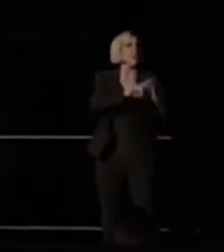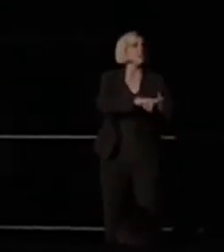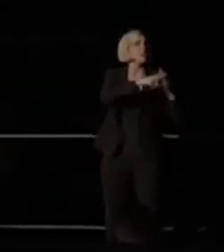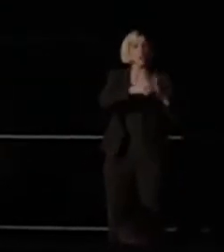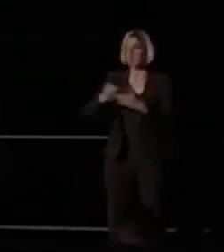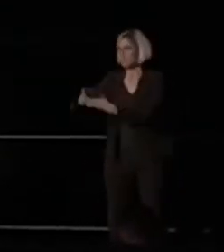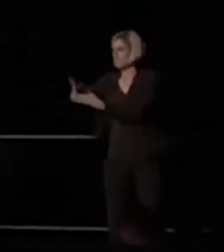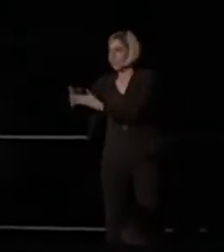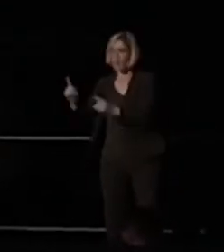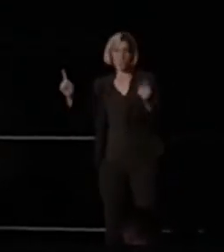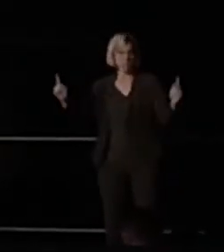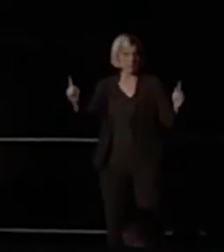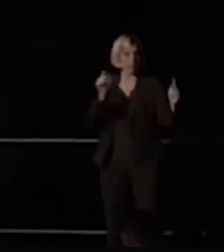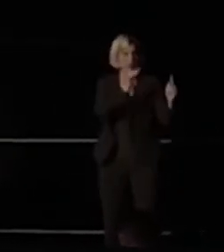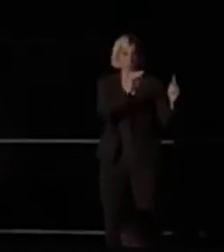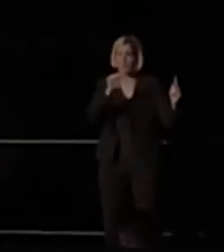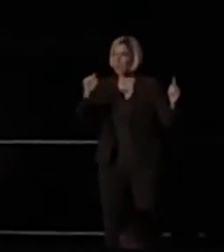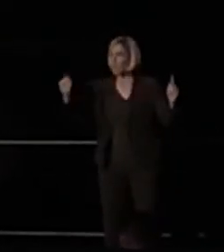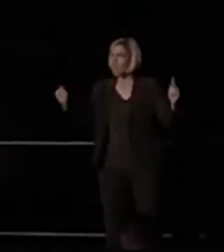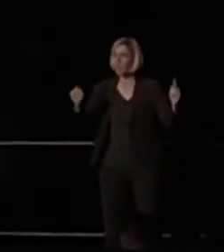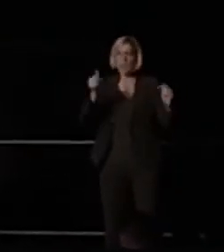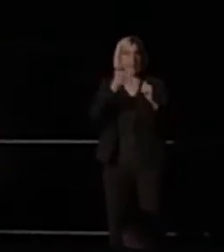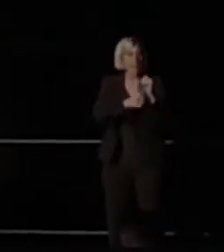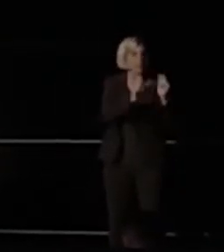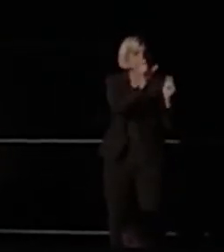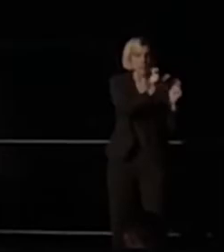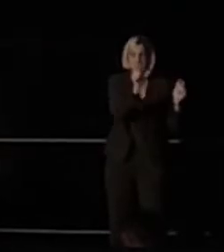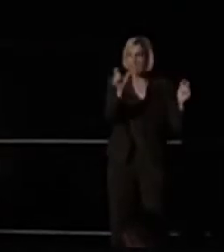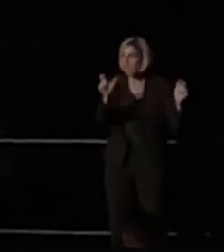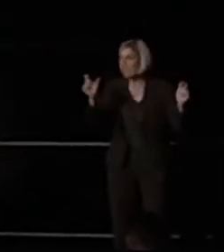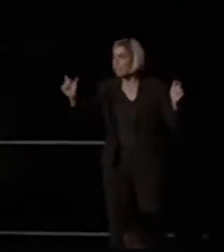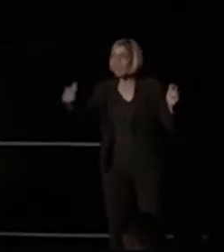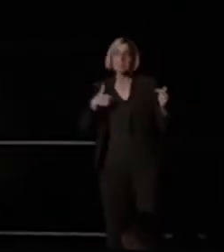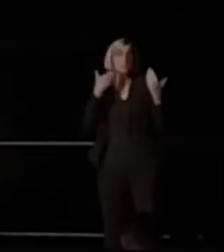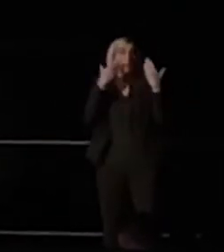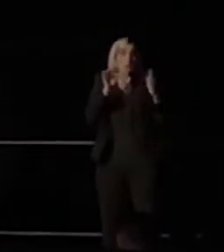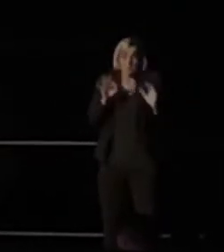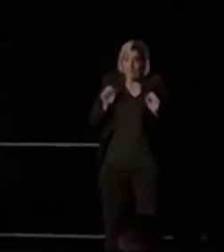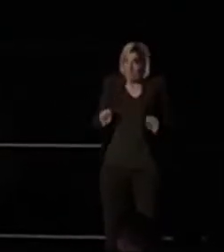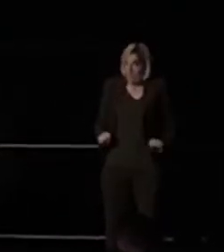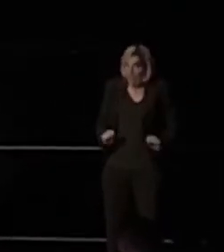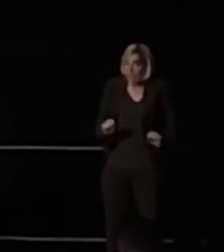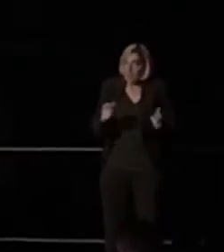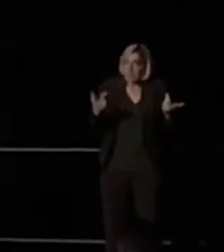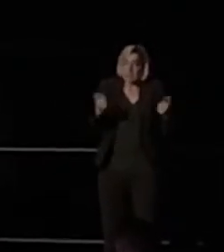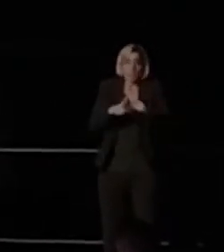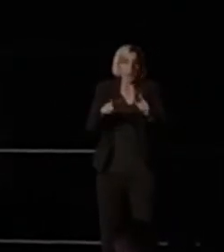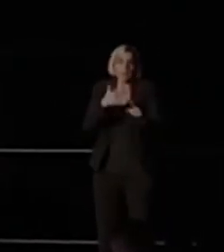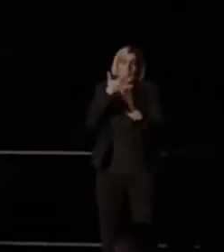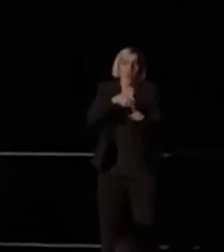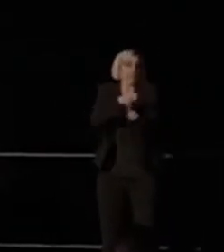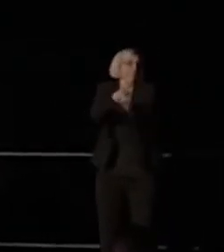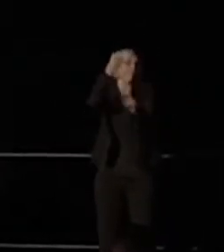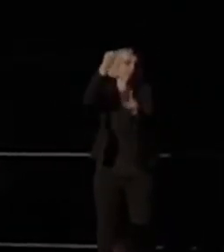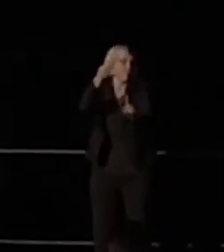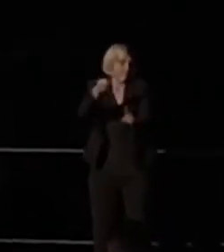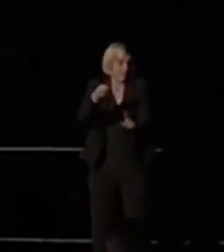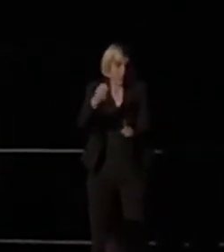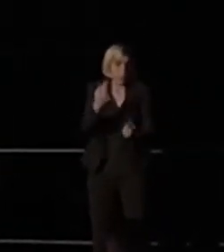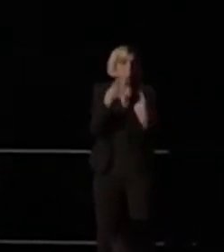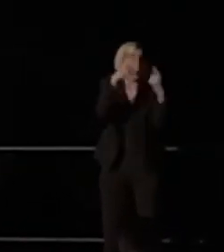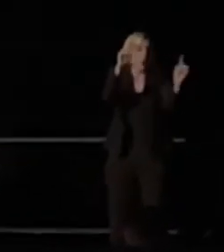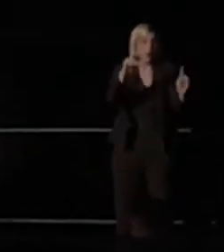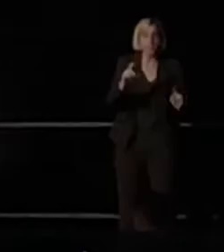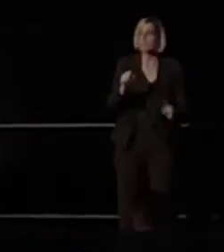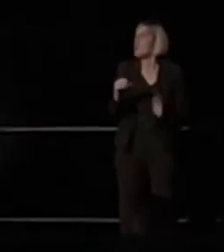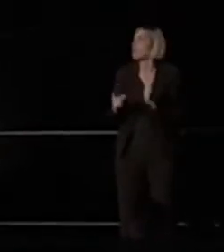points? Every those little ones and zeros, and I didn't know if it was possible, but hit on magic and it worked. I found out later in life,